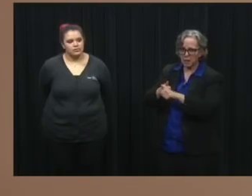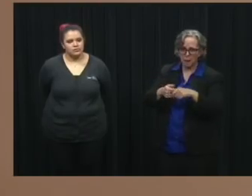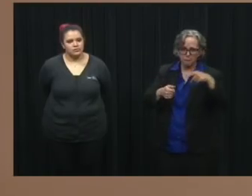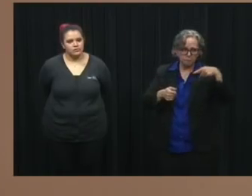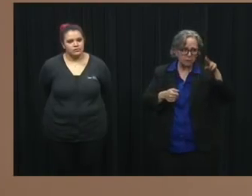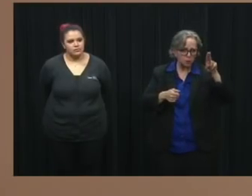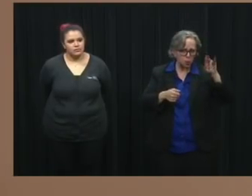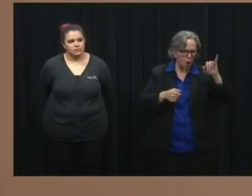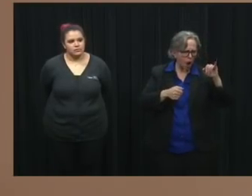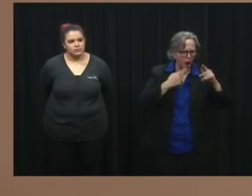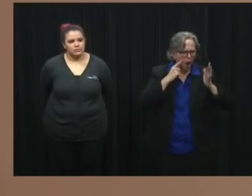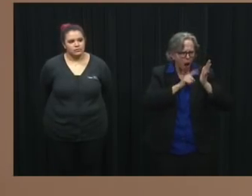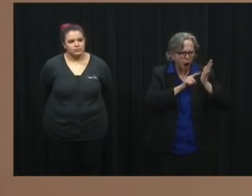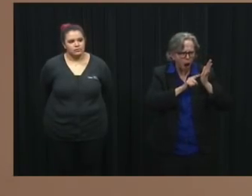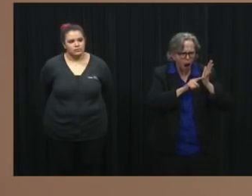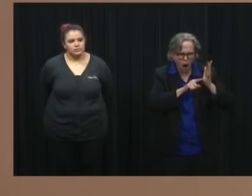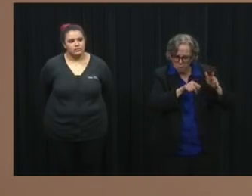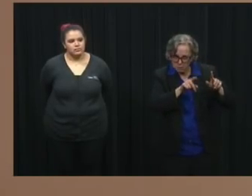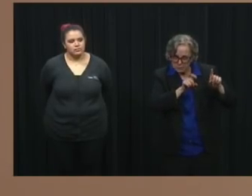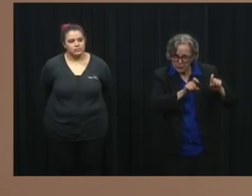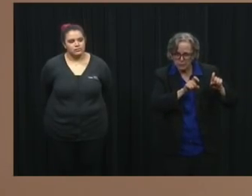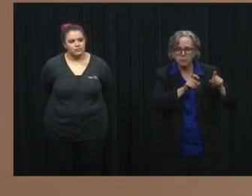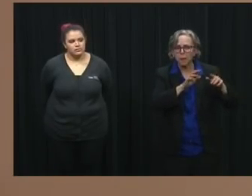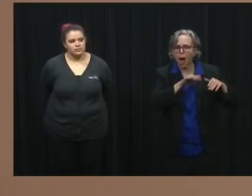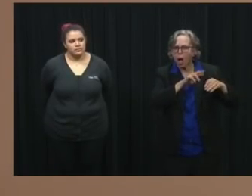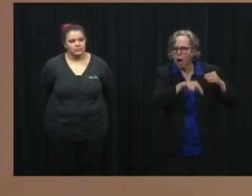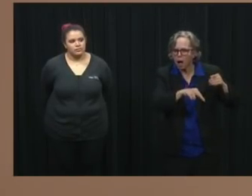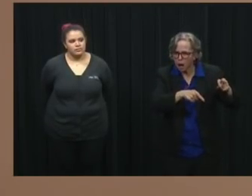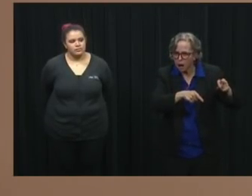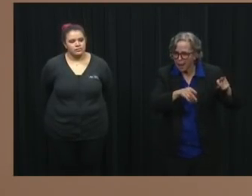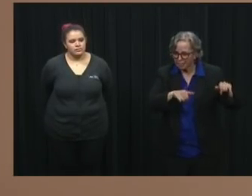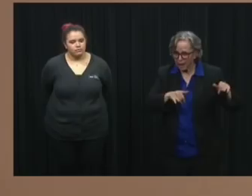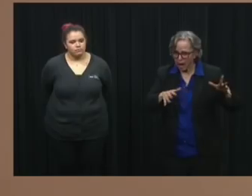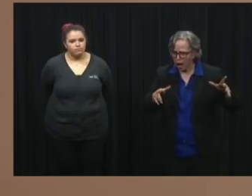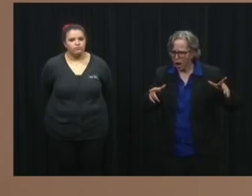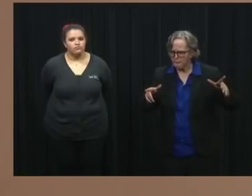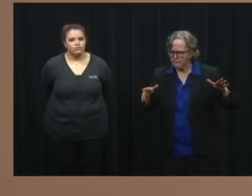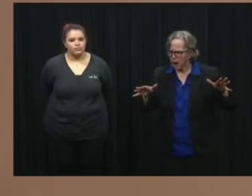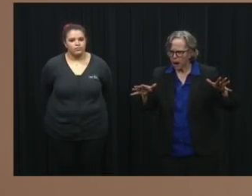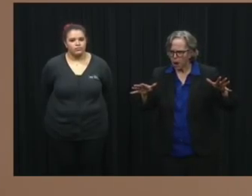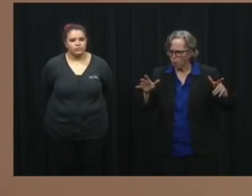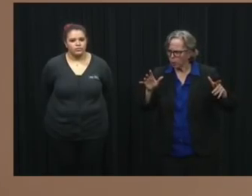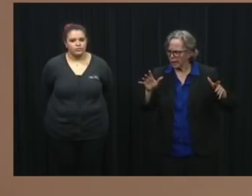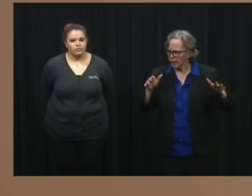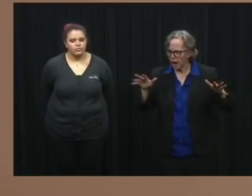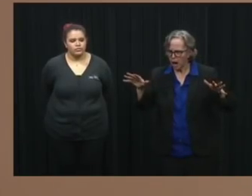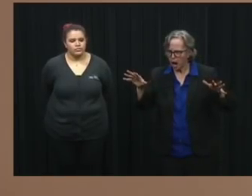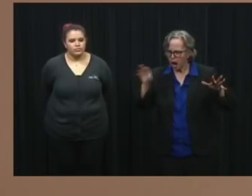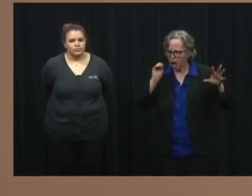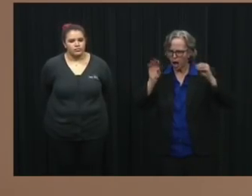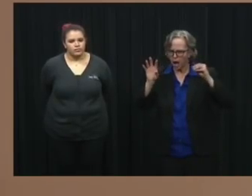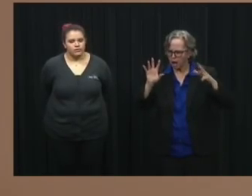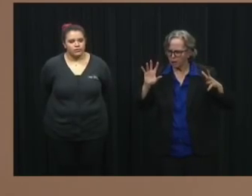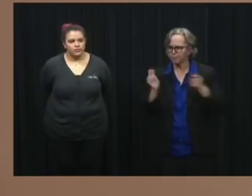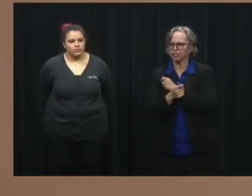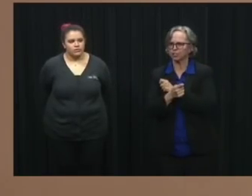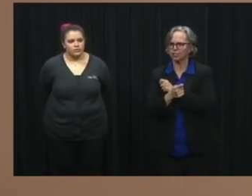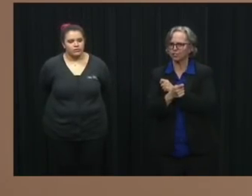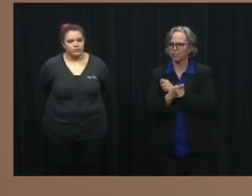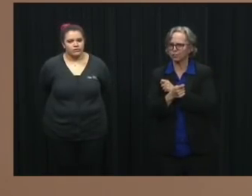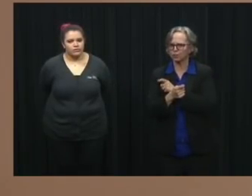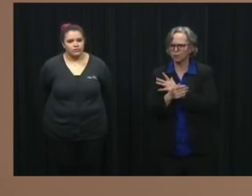there was a lot of changes that happened very rapidly. As we know, this is a rapidly evolving situation. And so when the private labs went